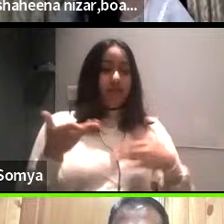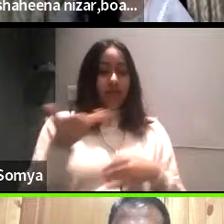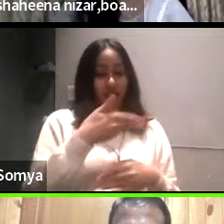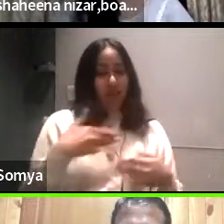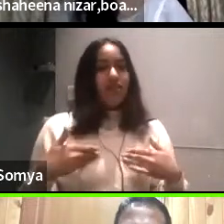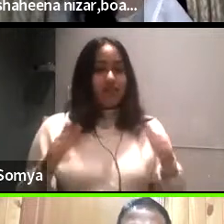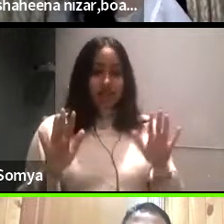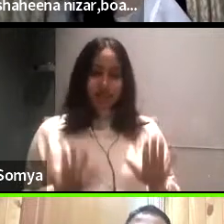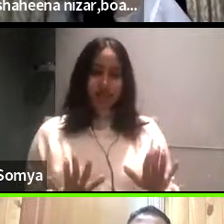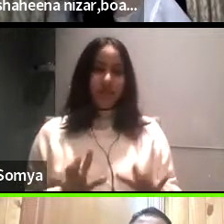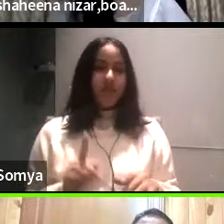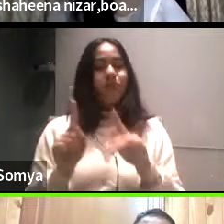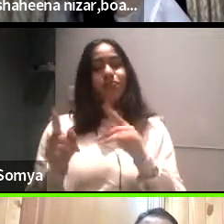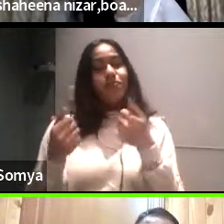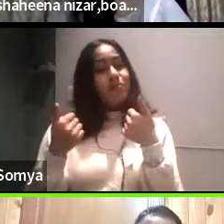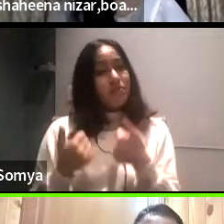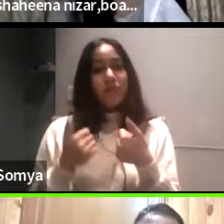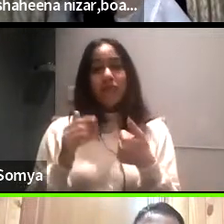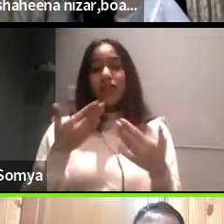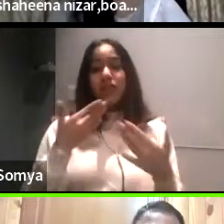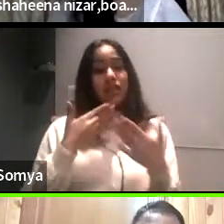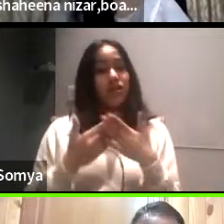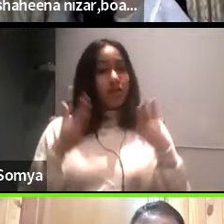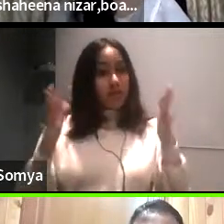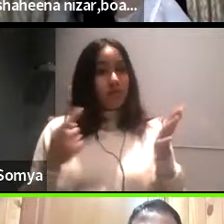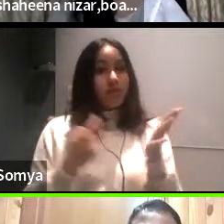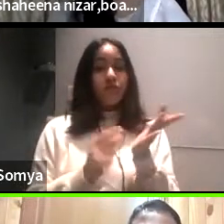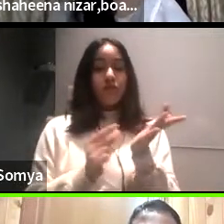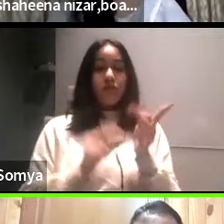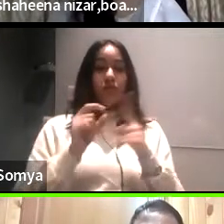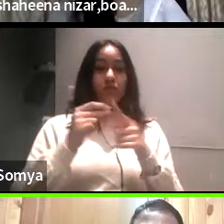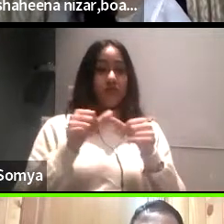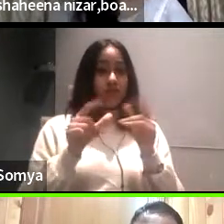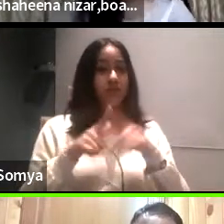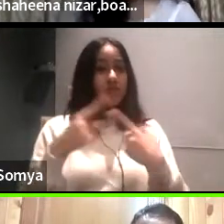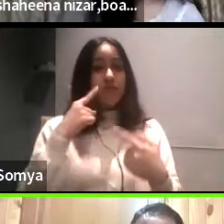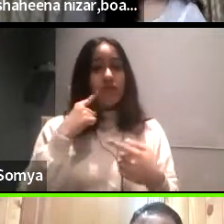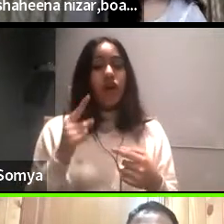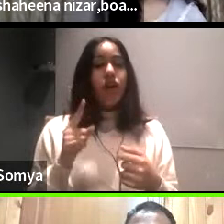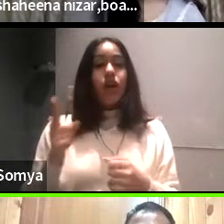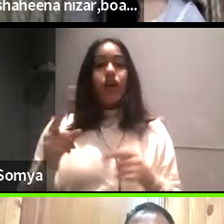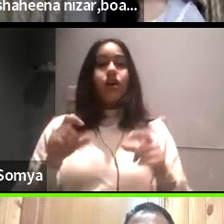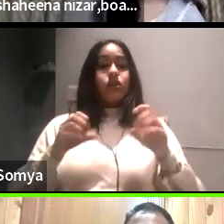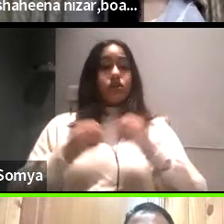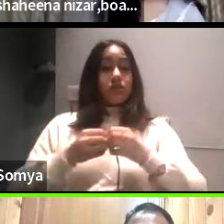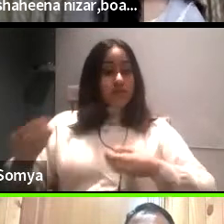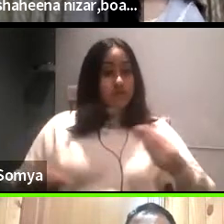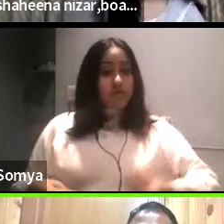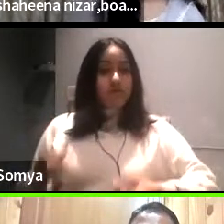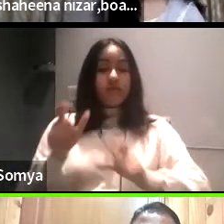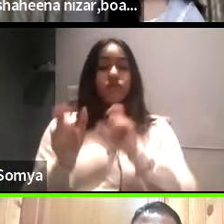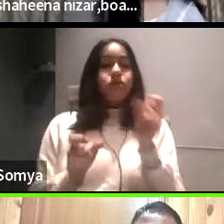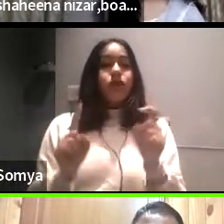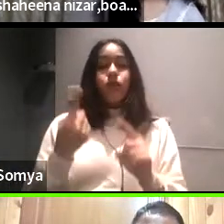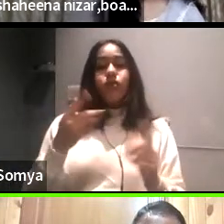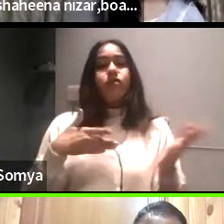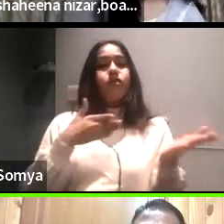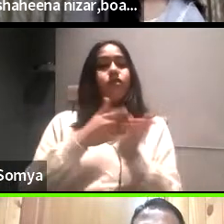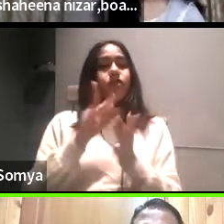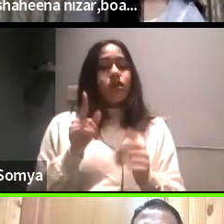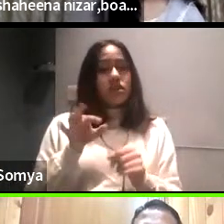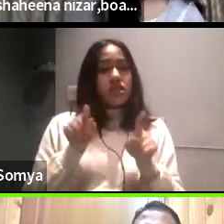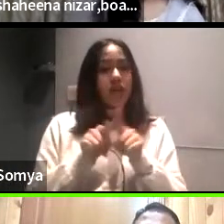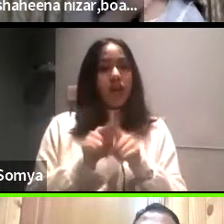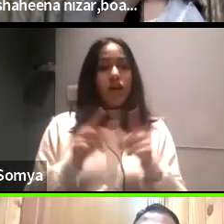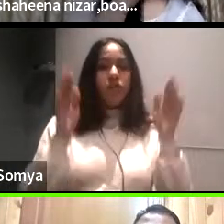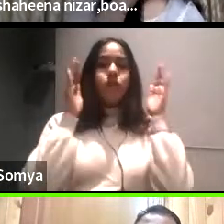very profound. Very, very profound, Rupaji. Thank you. So entrepreneurship is the way forward. One of the key things which we all